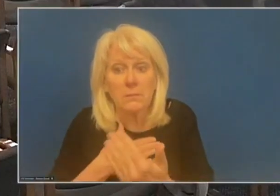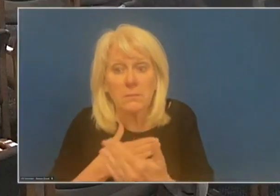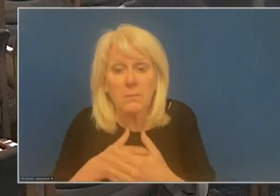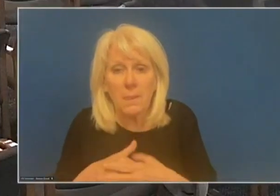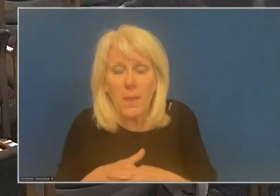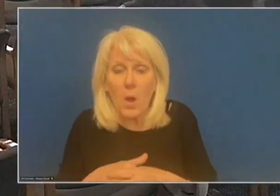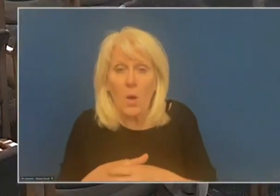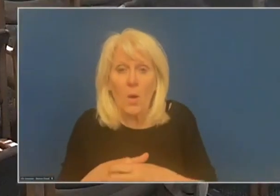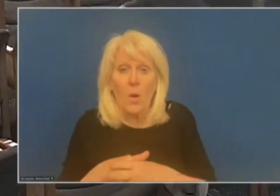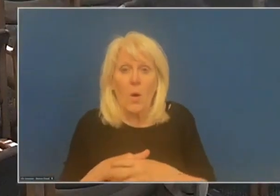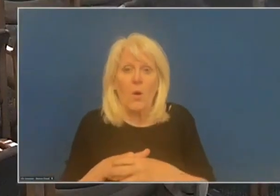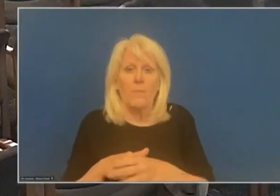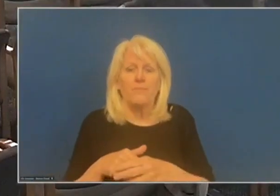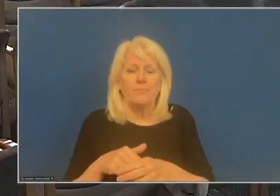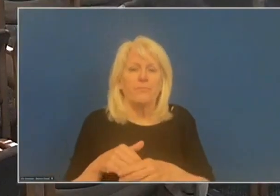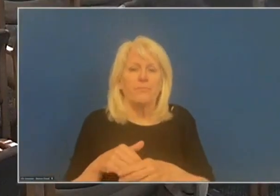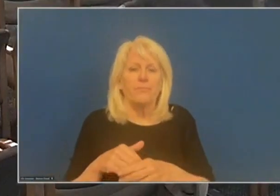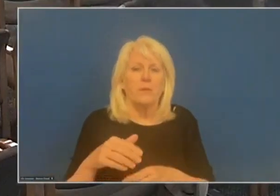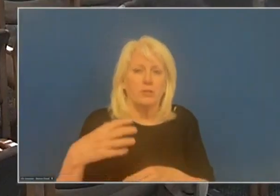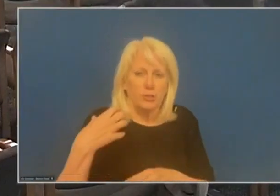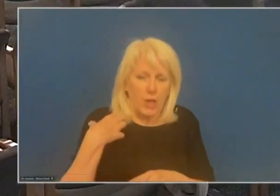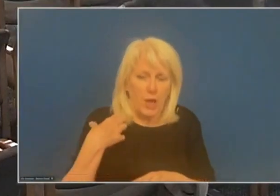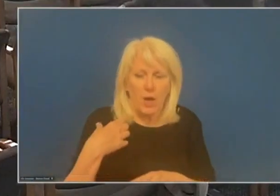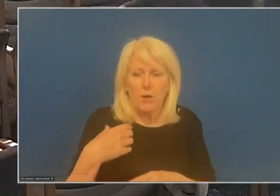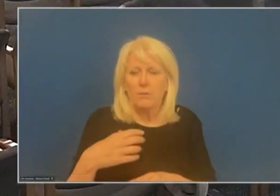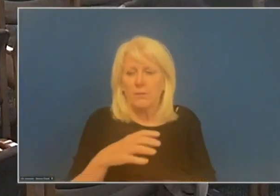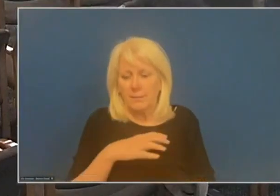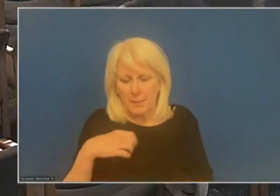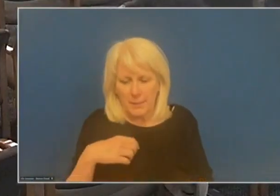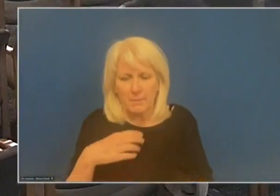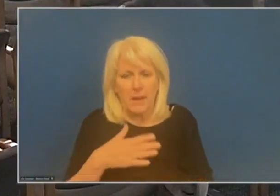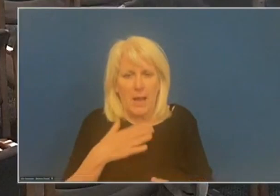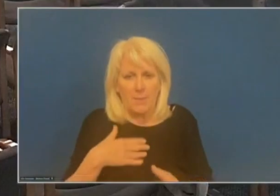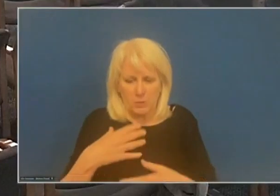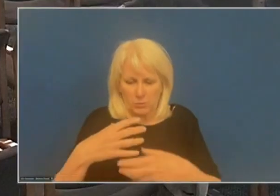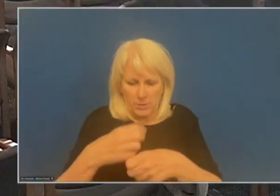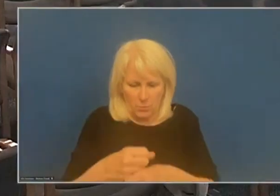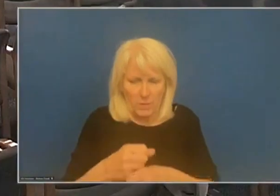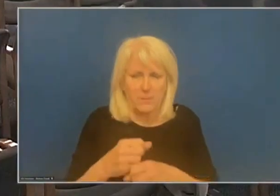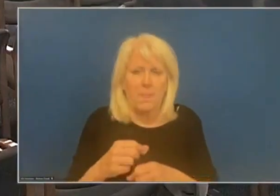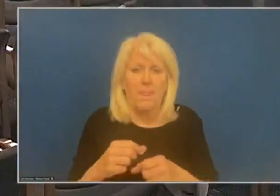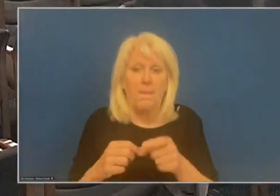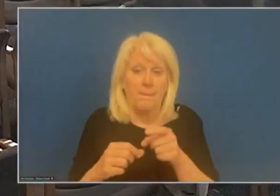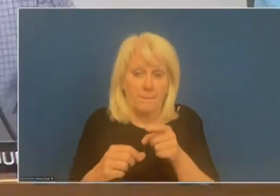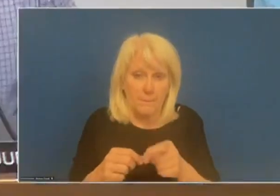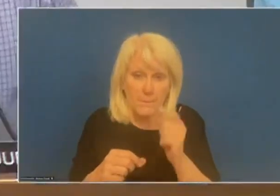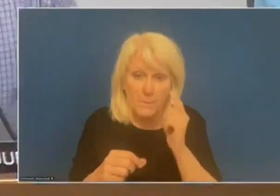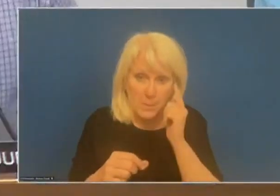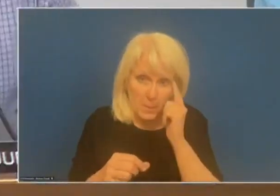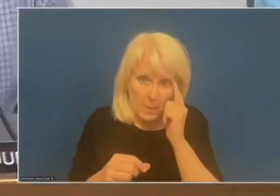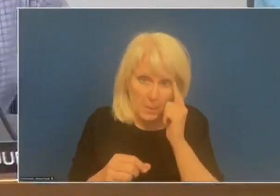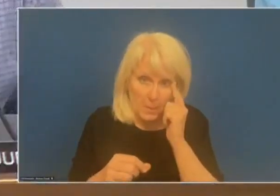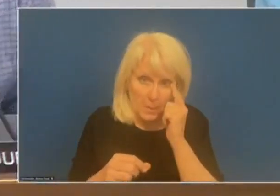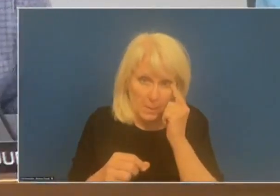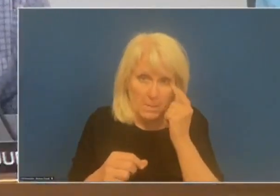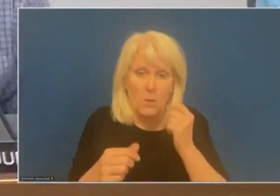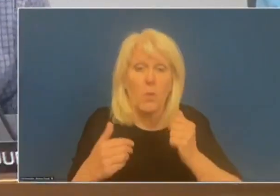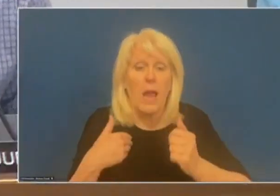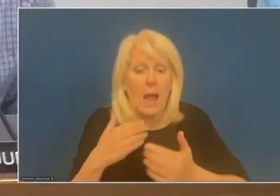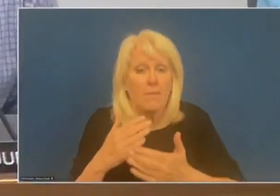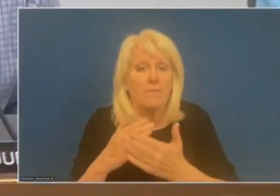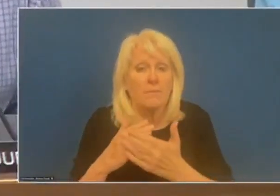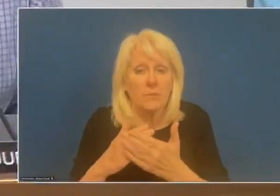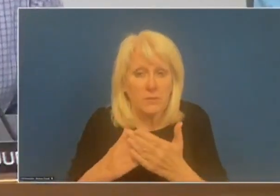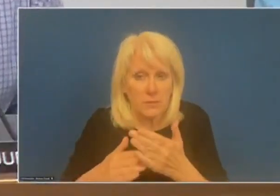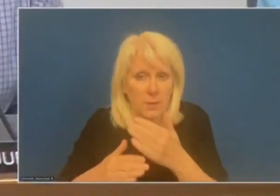Yes, Mr. Chair, members of the committee, happy to provide a summary. I do also want to note that I do think we have some of